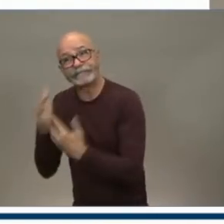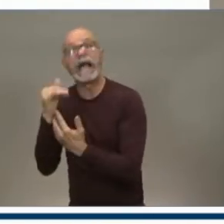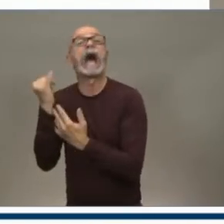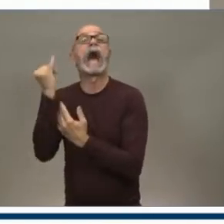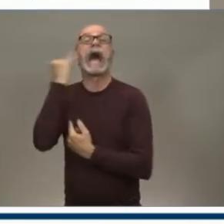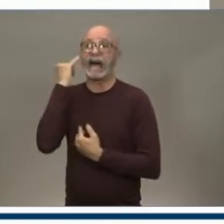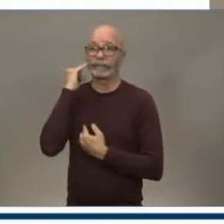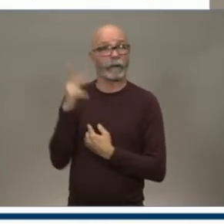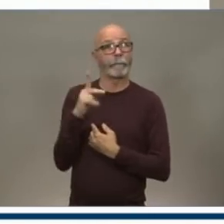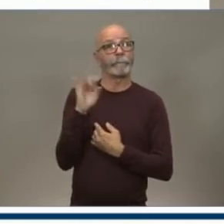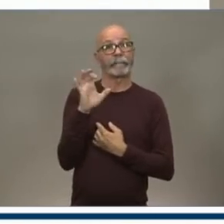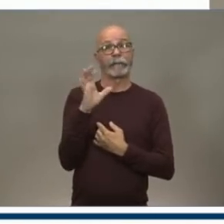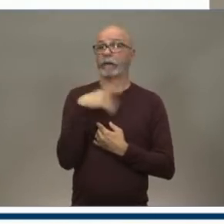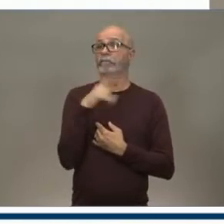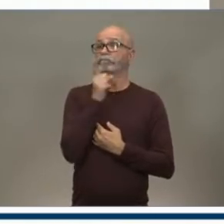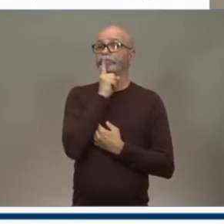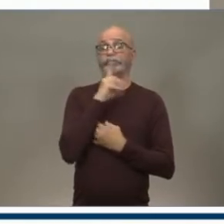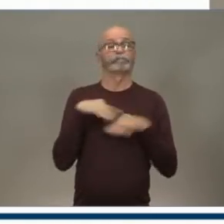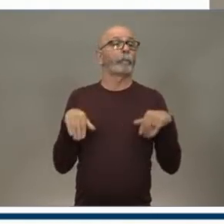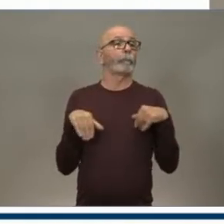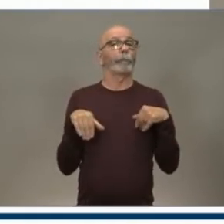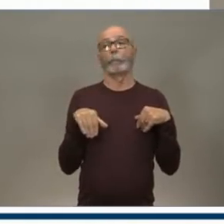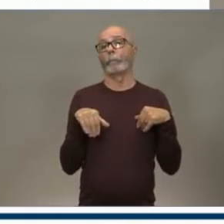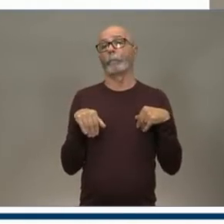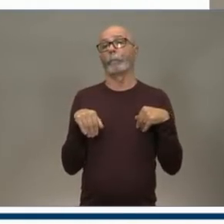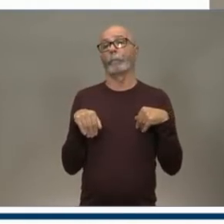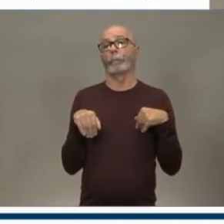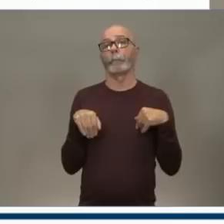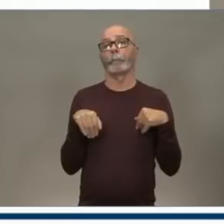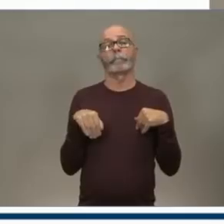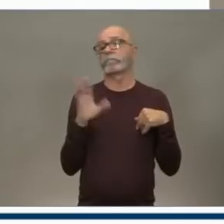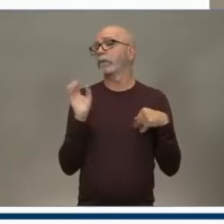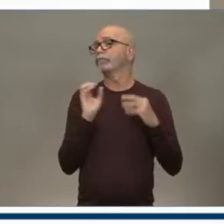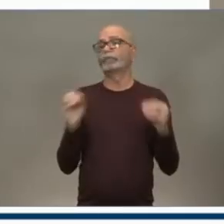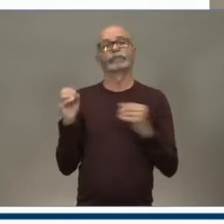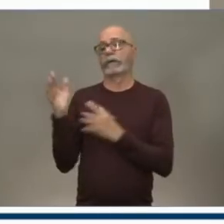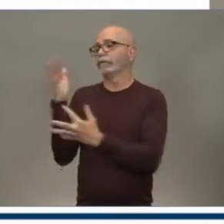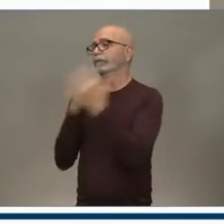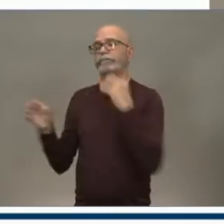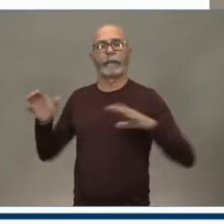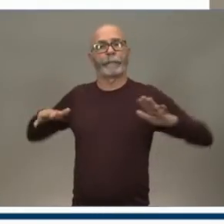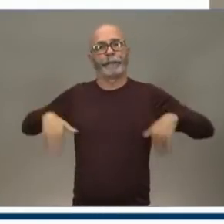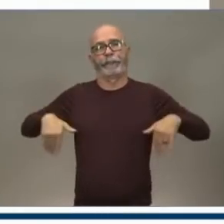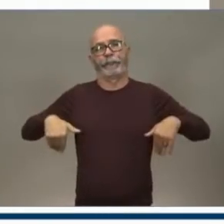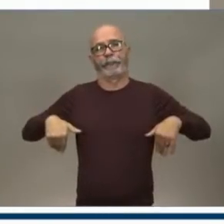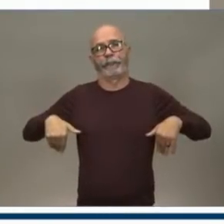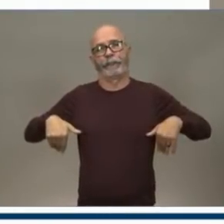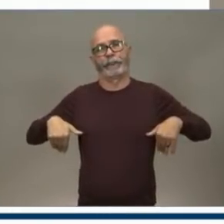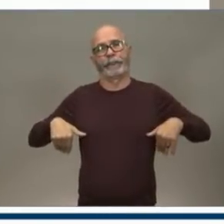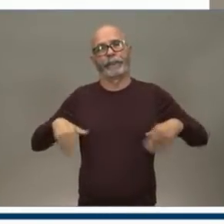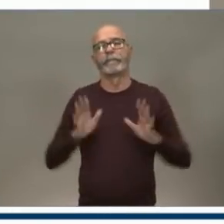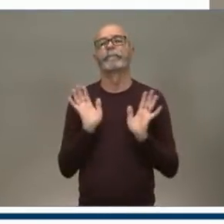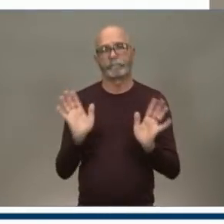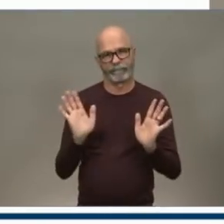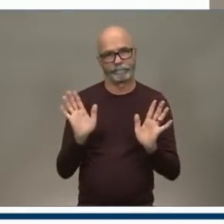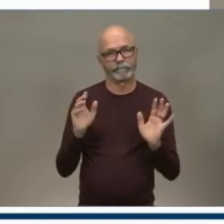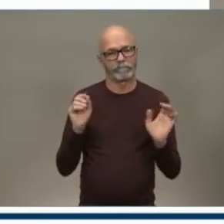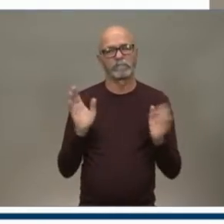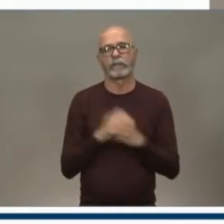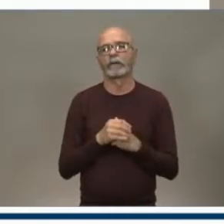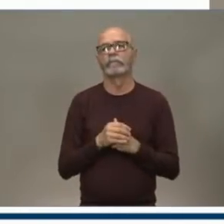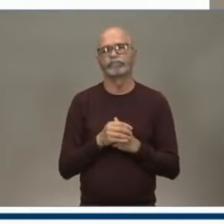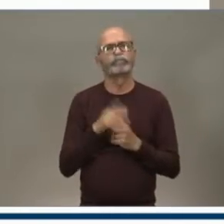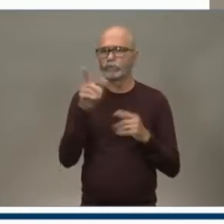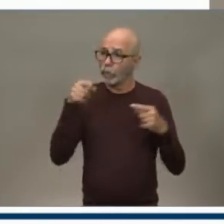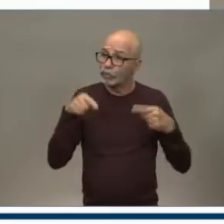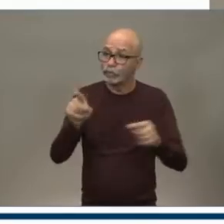not been identified as a close contact, and you can continue to go to school. You continue to go about your community